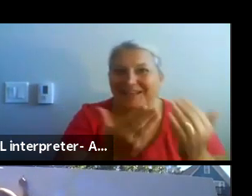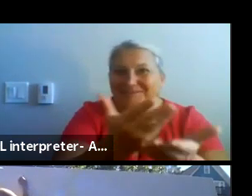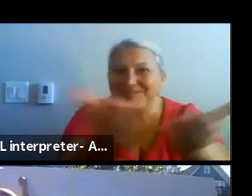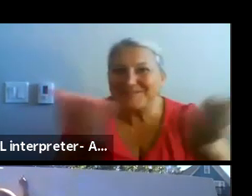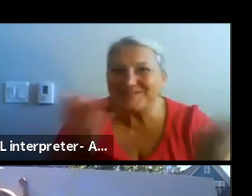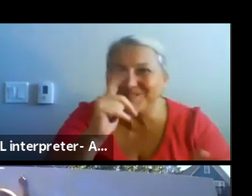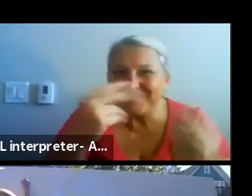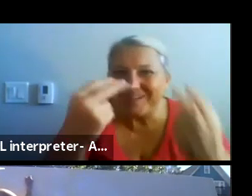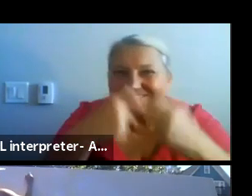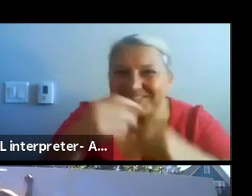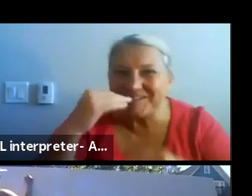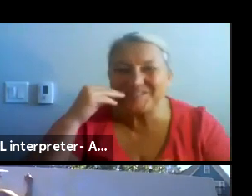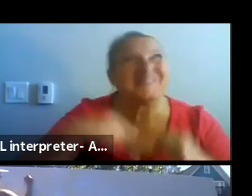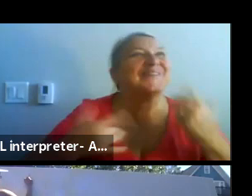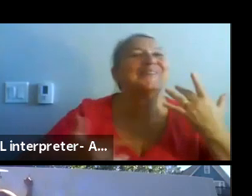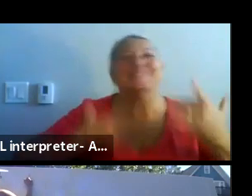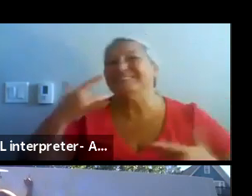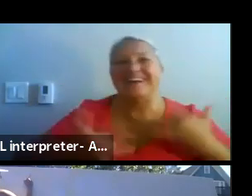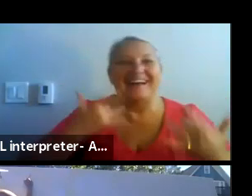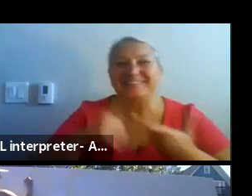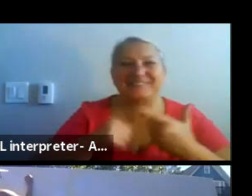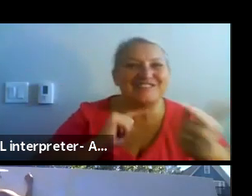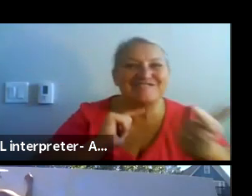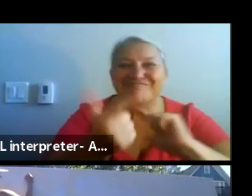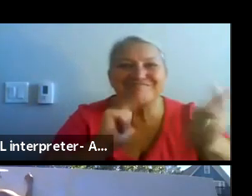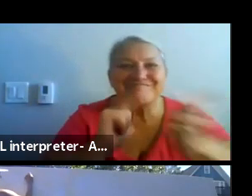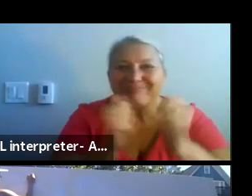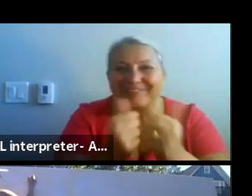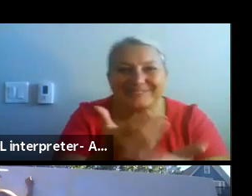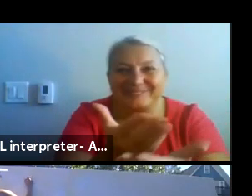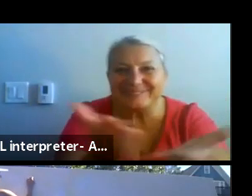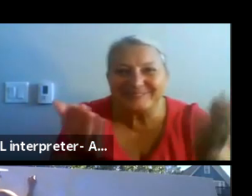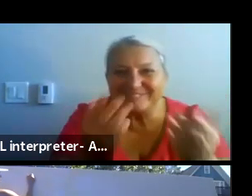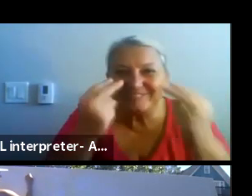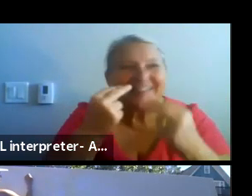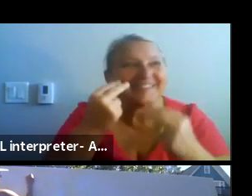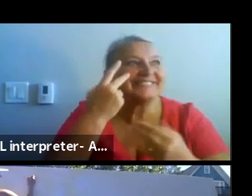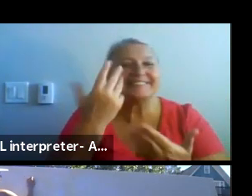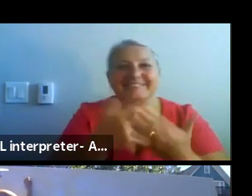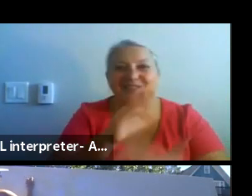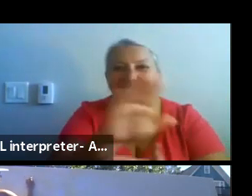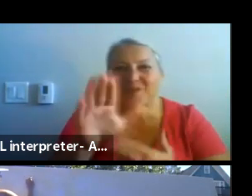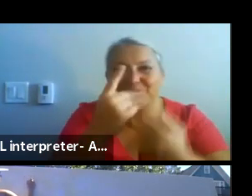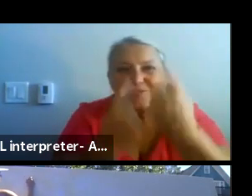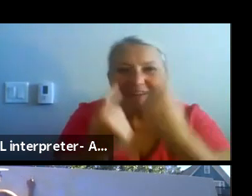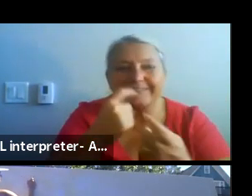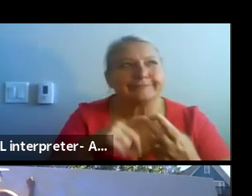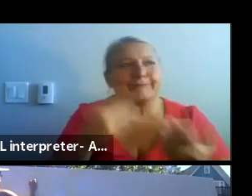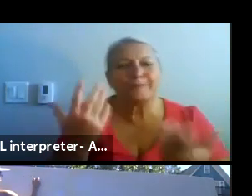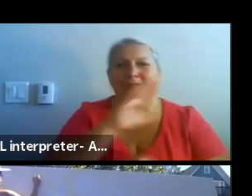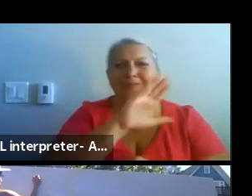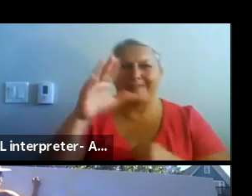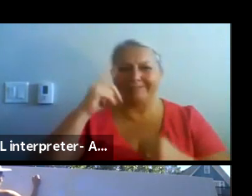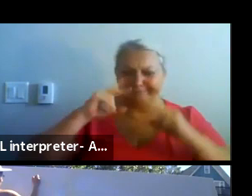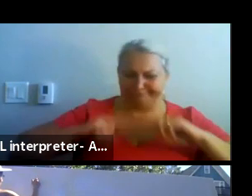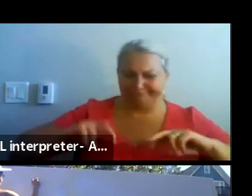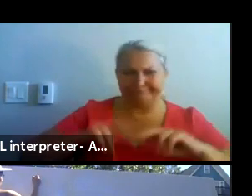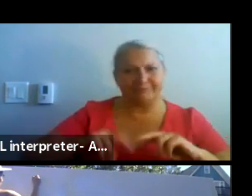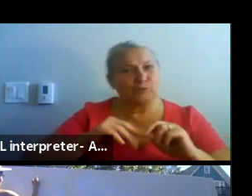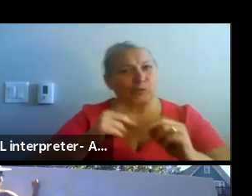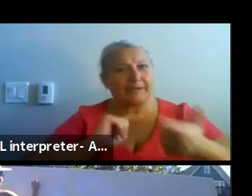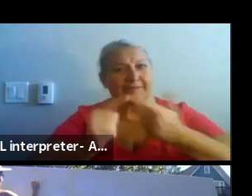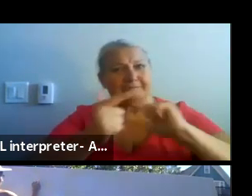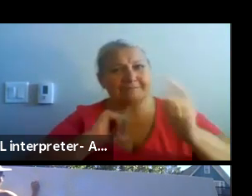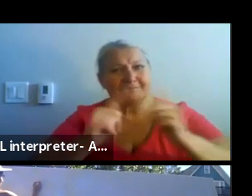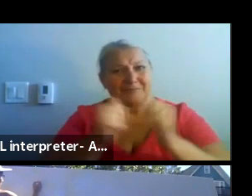We are excited to interact with you, dear viewers, throughout the session, to hear your questions and your reflections, to interact with us during